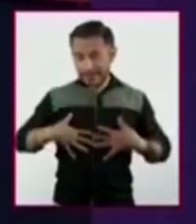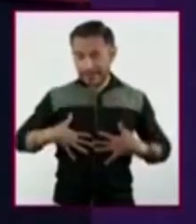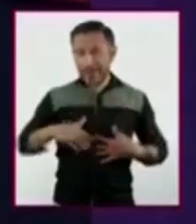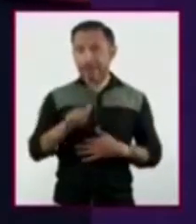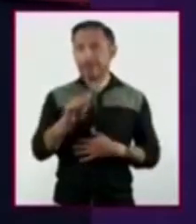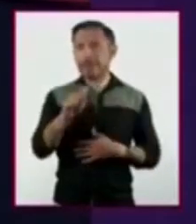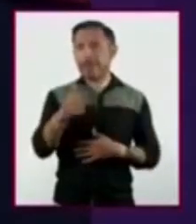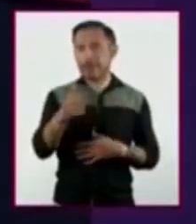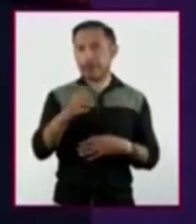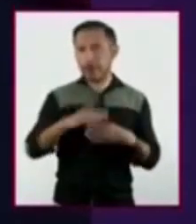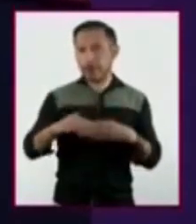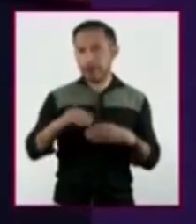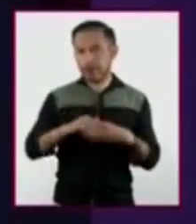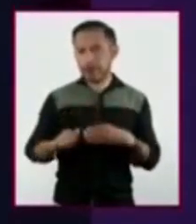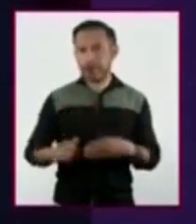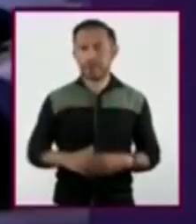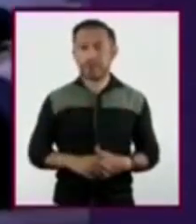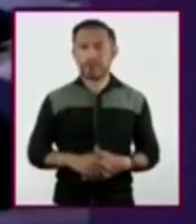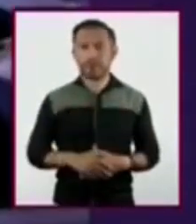$10.